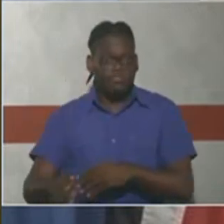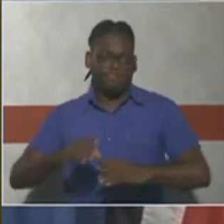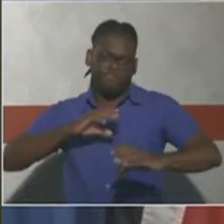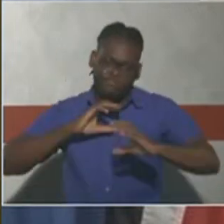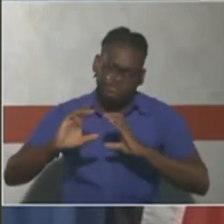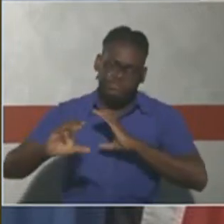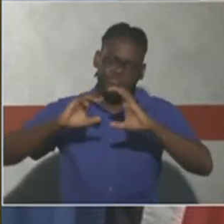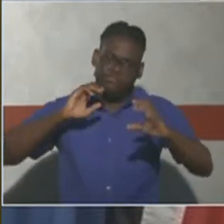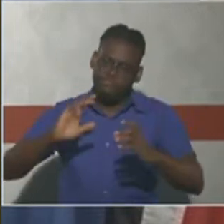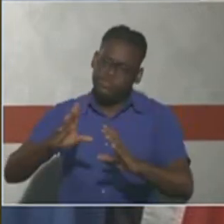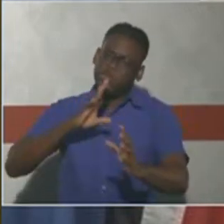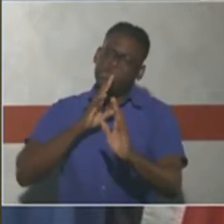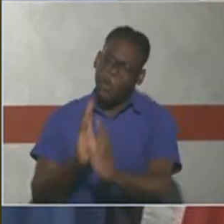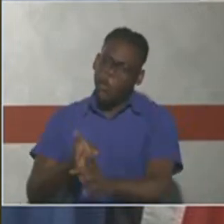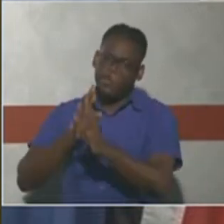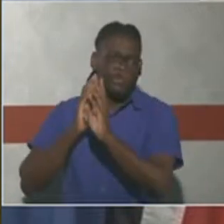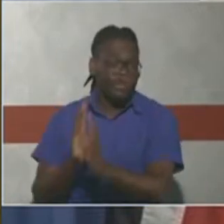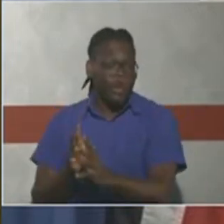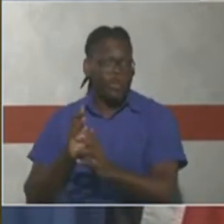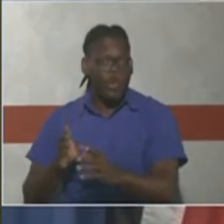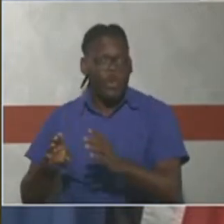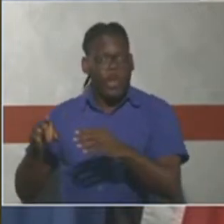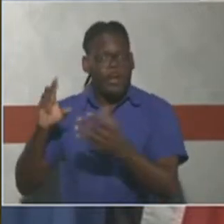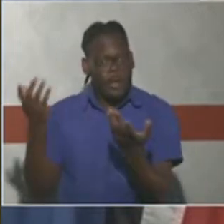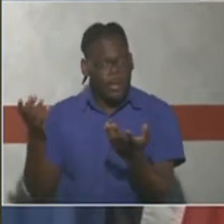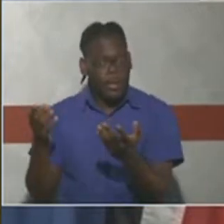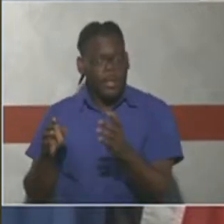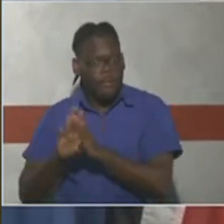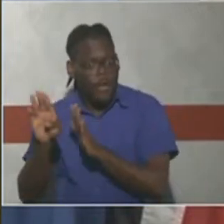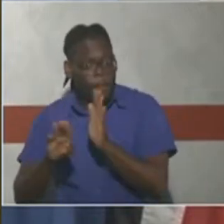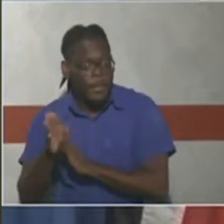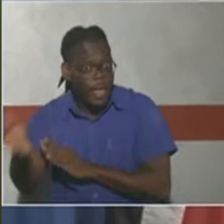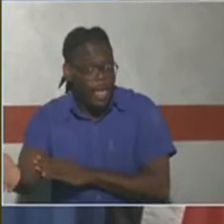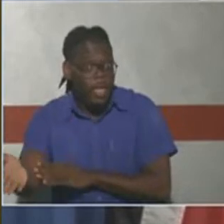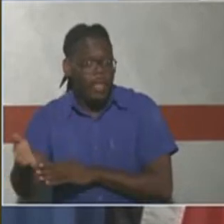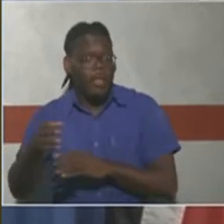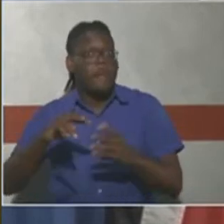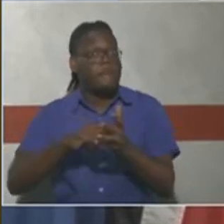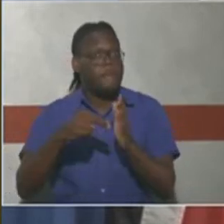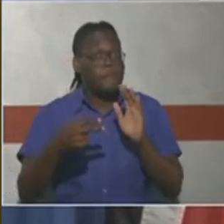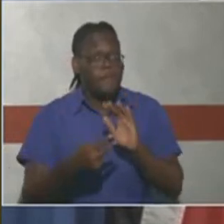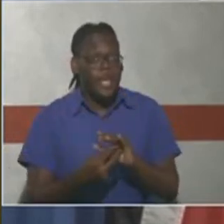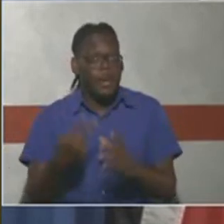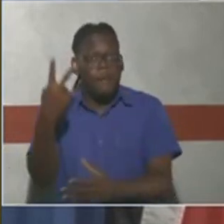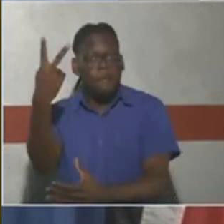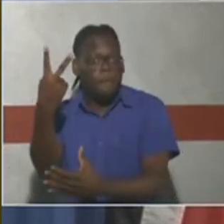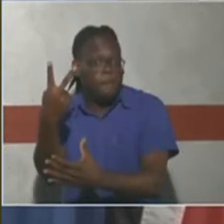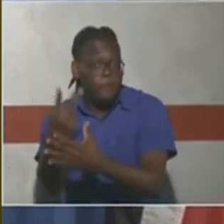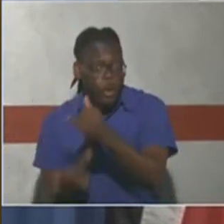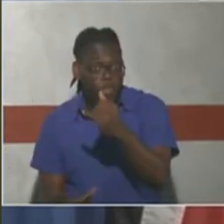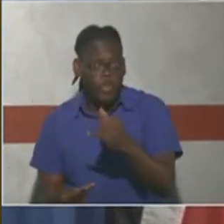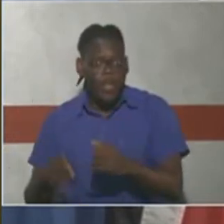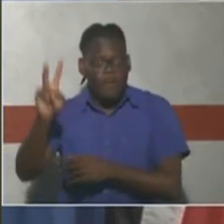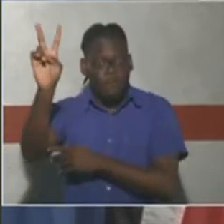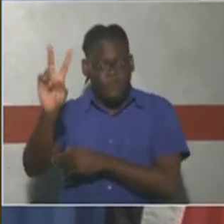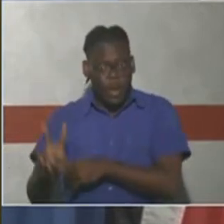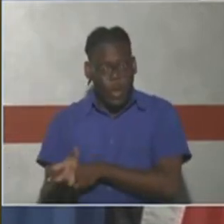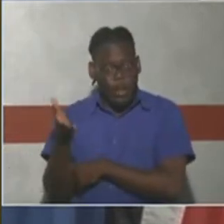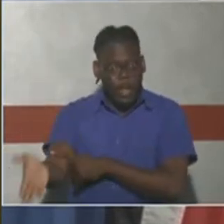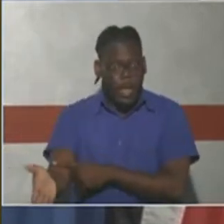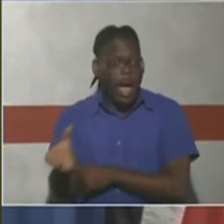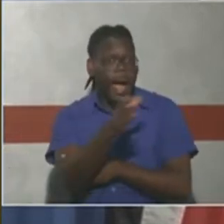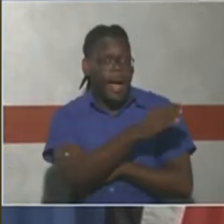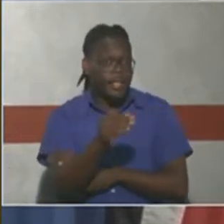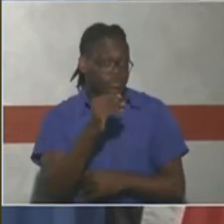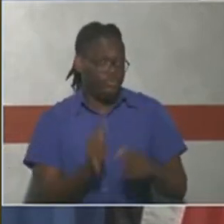to exploit it through a unitization approach, meaning that both countries had to agree on all the details as to how the gas could be brought